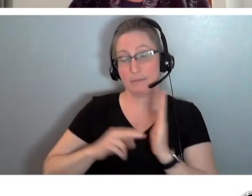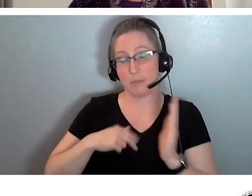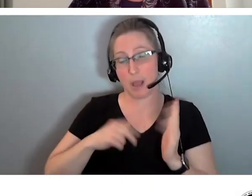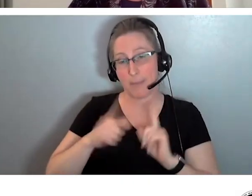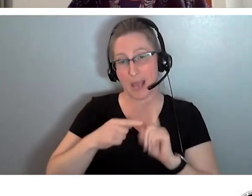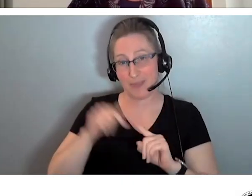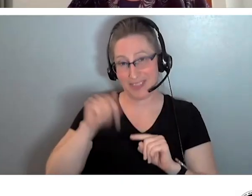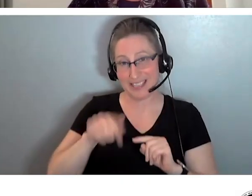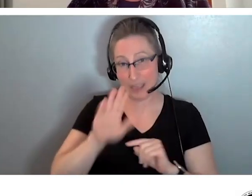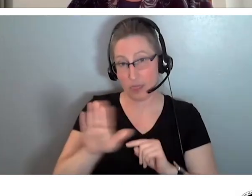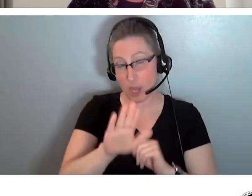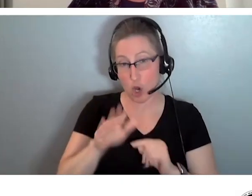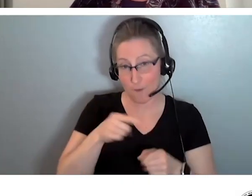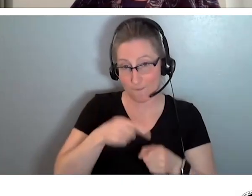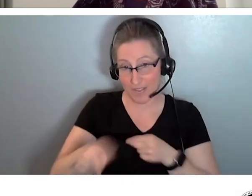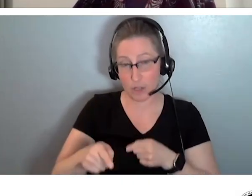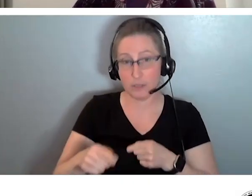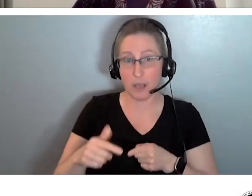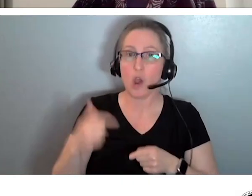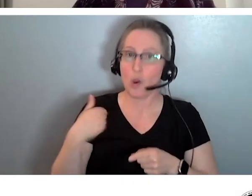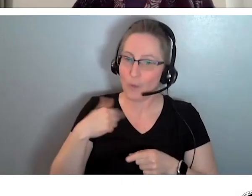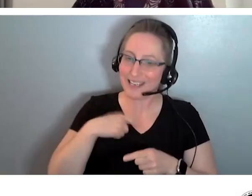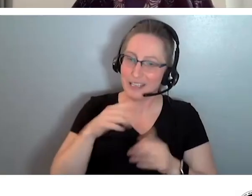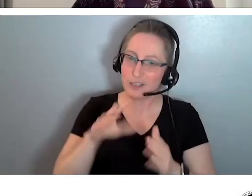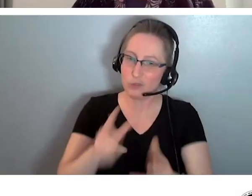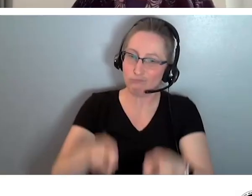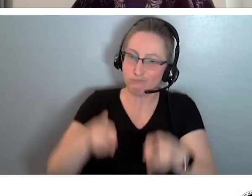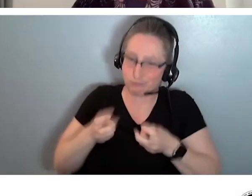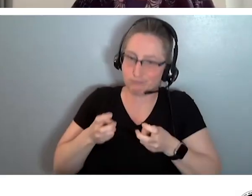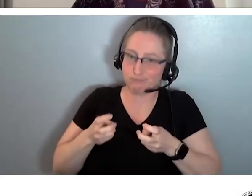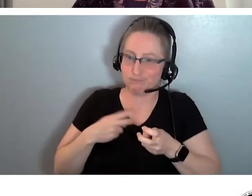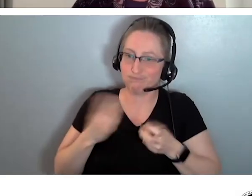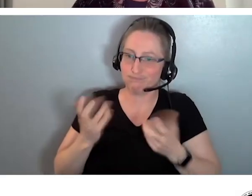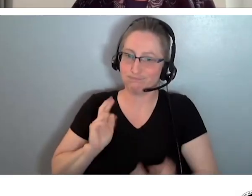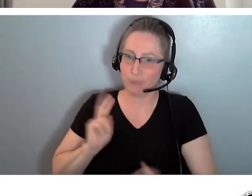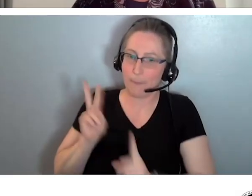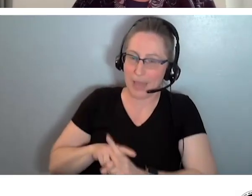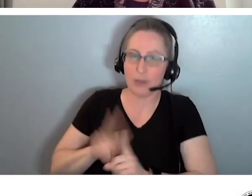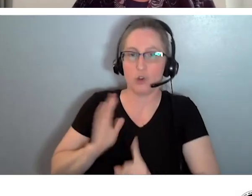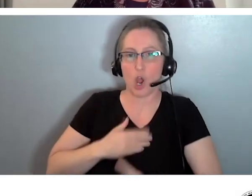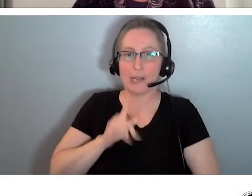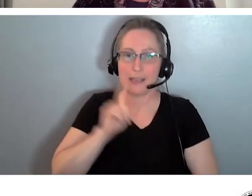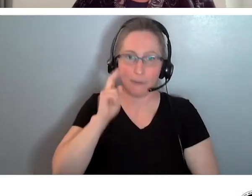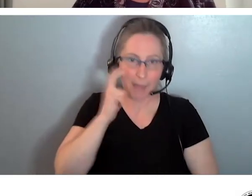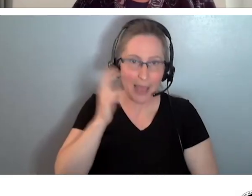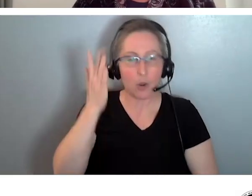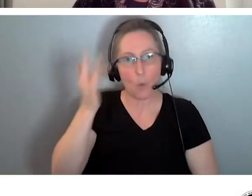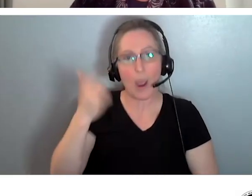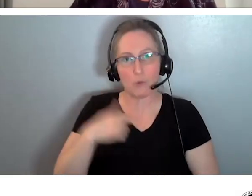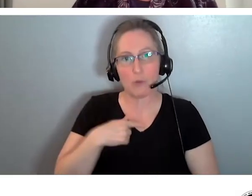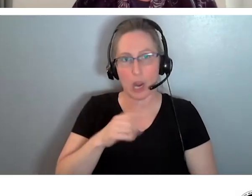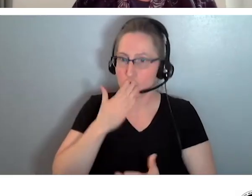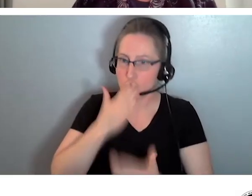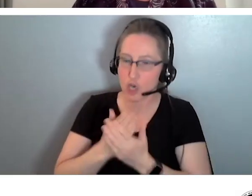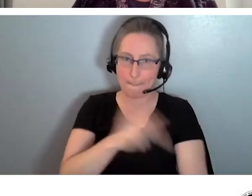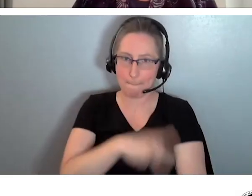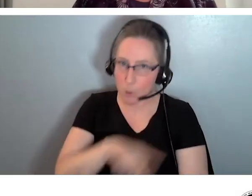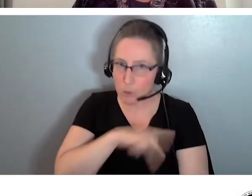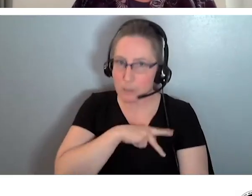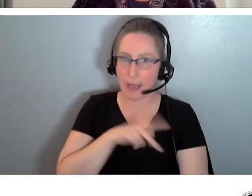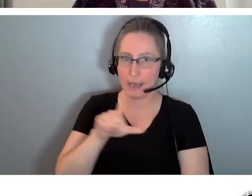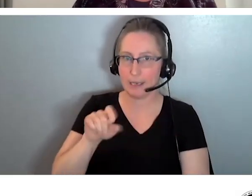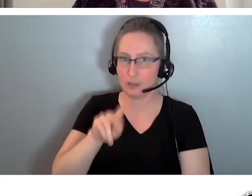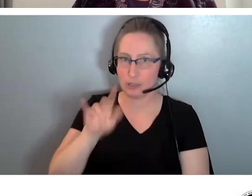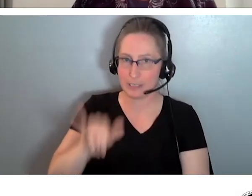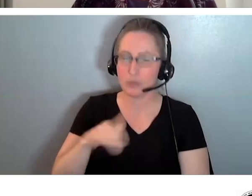occurred to me that we need to claim this in deaf blindness because we are really good at personalizing literacy. So let me explain the